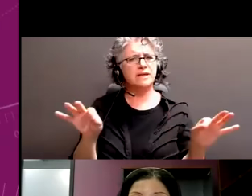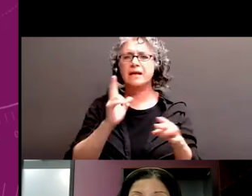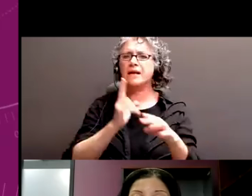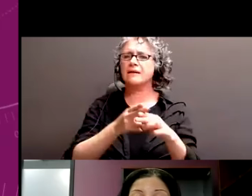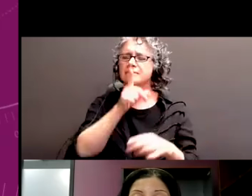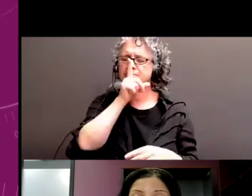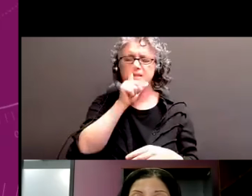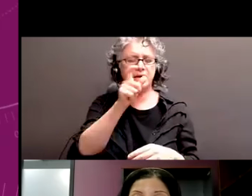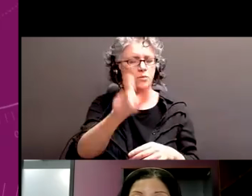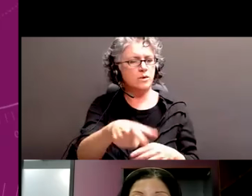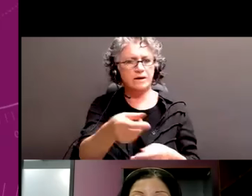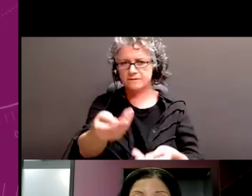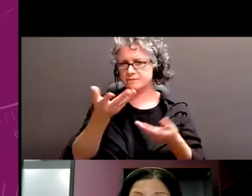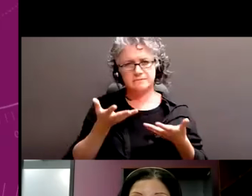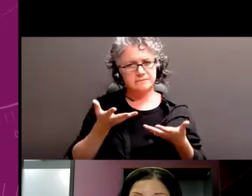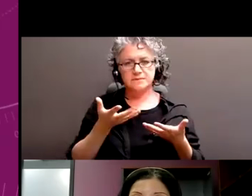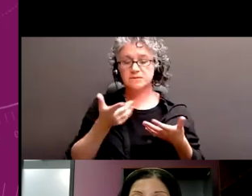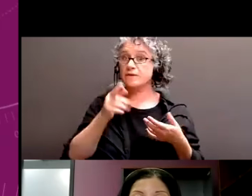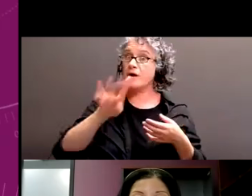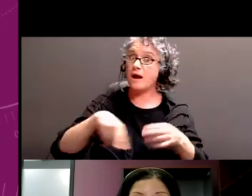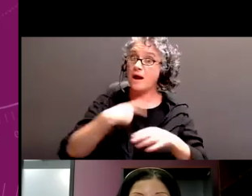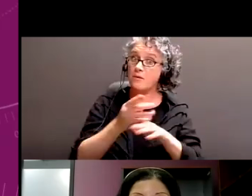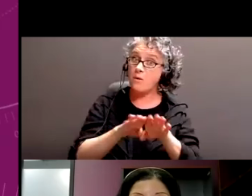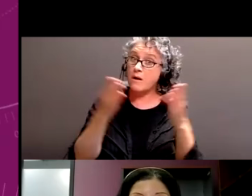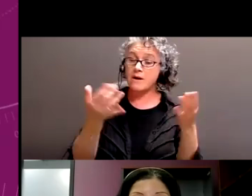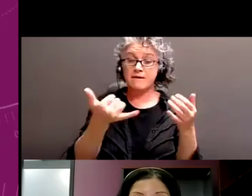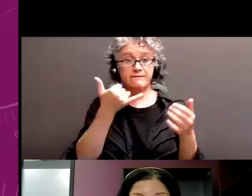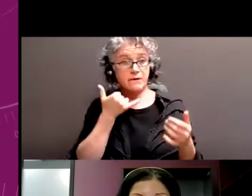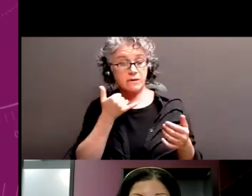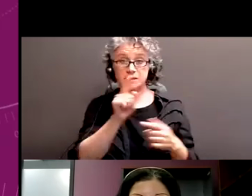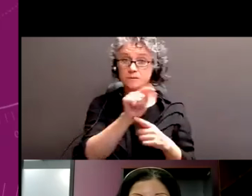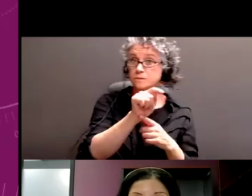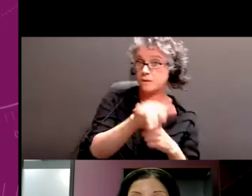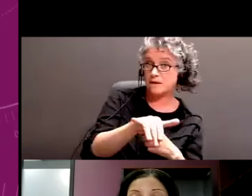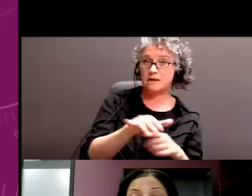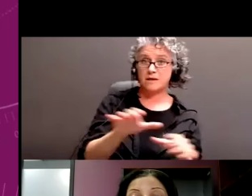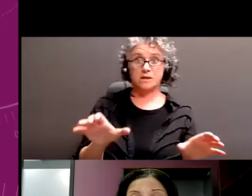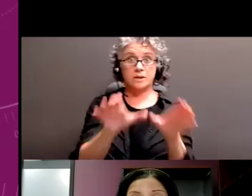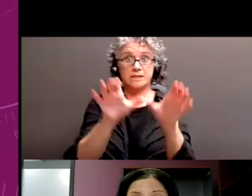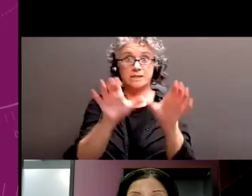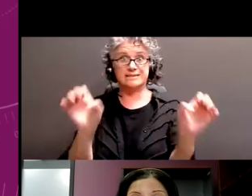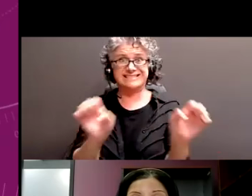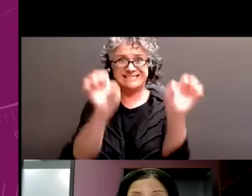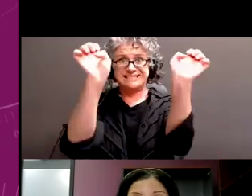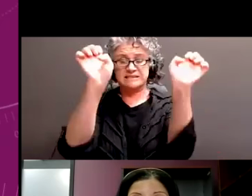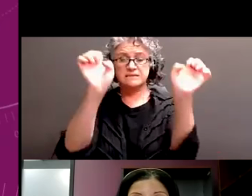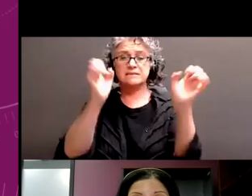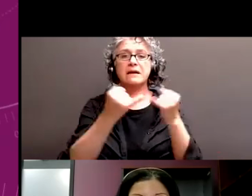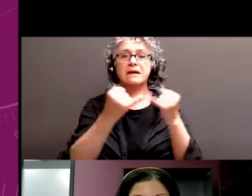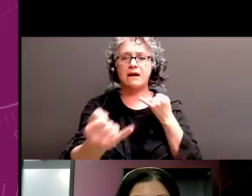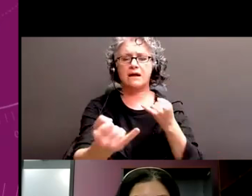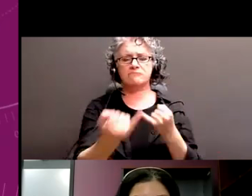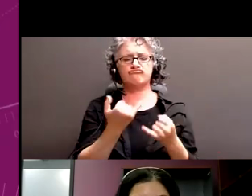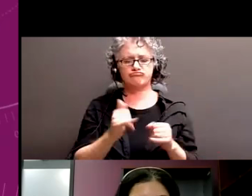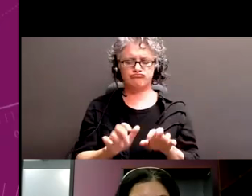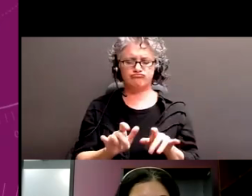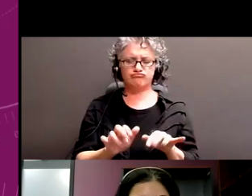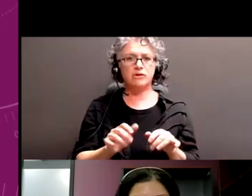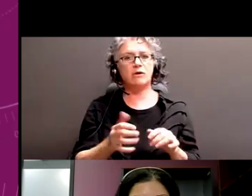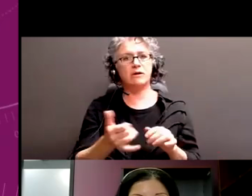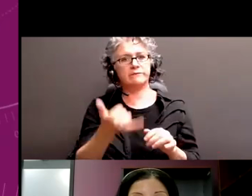confidential 24-hour telephone and TTY crisis line. We also operate the Senior